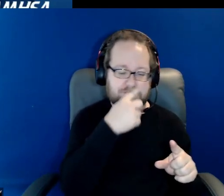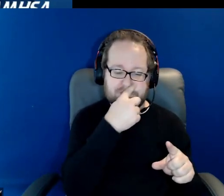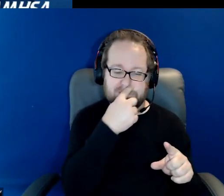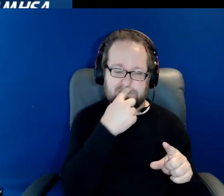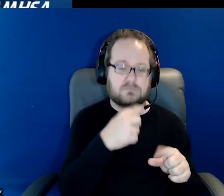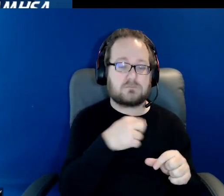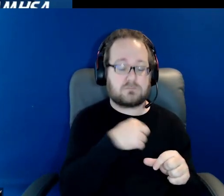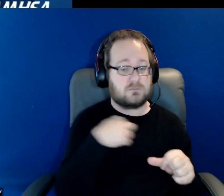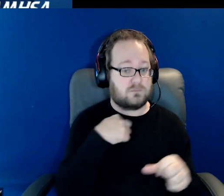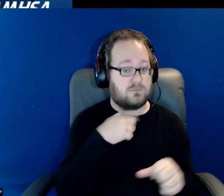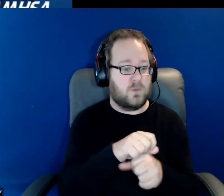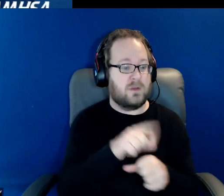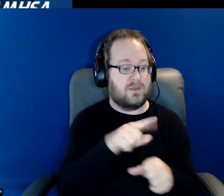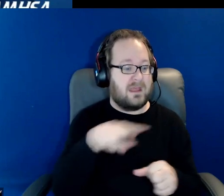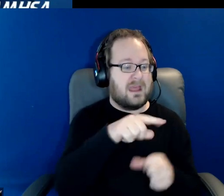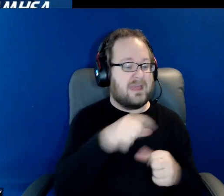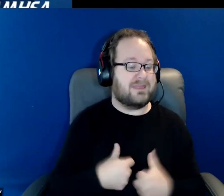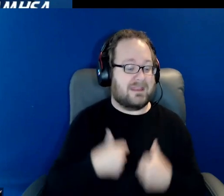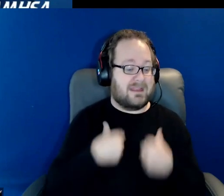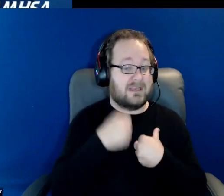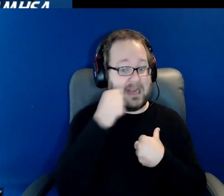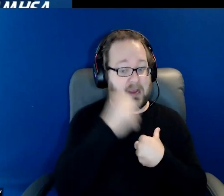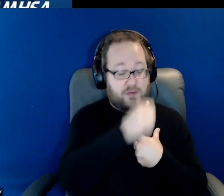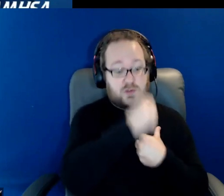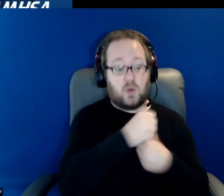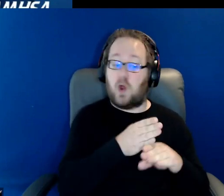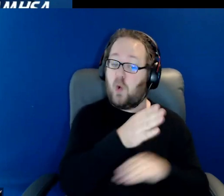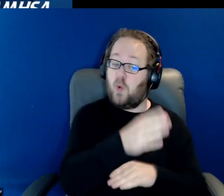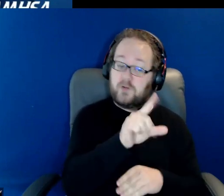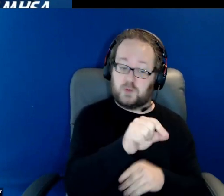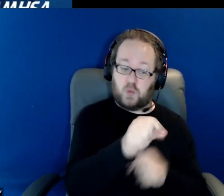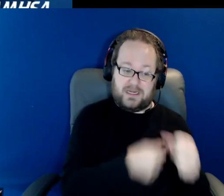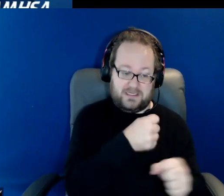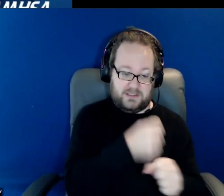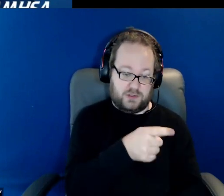who died had lived in Arizona more than 20 years.